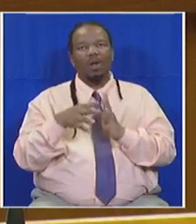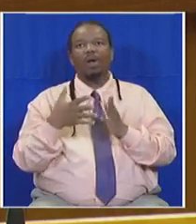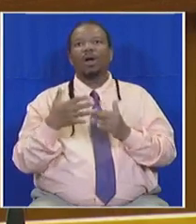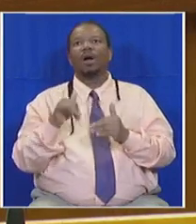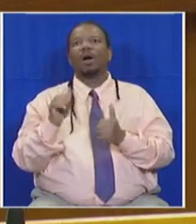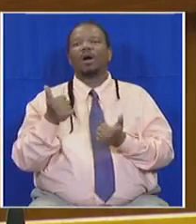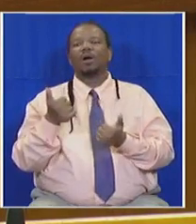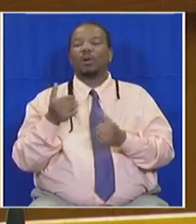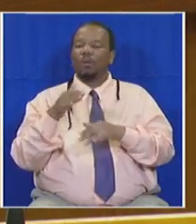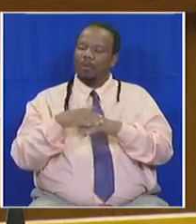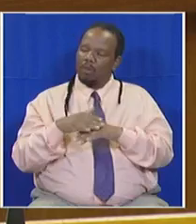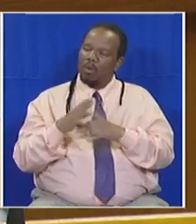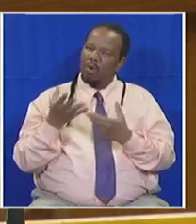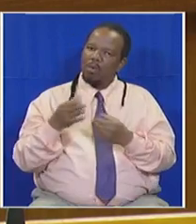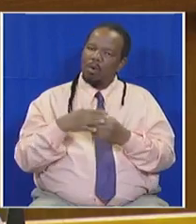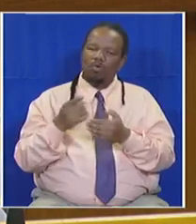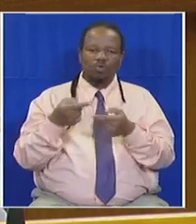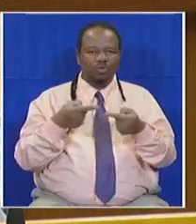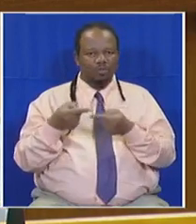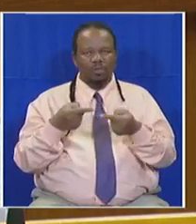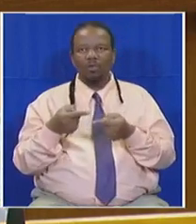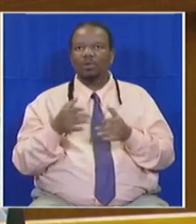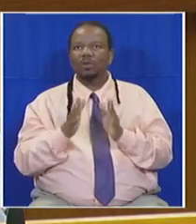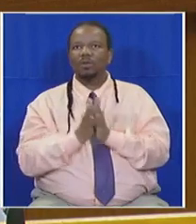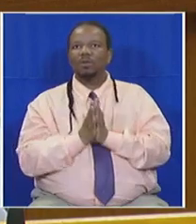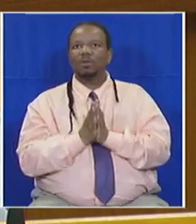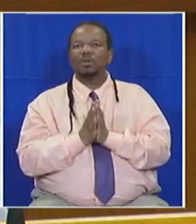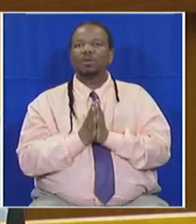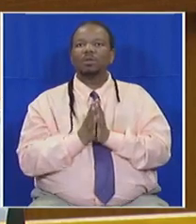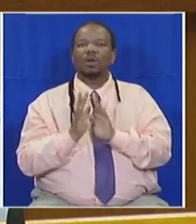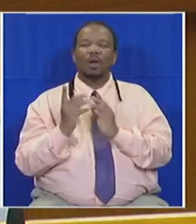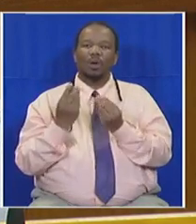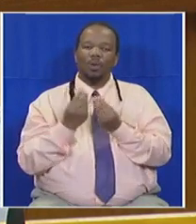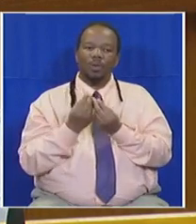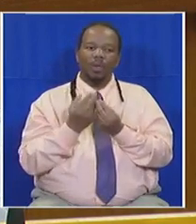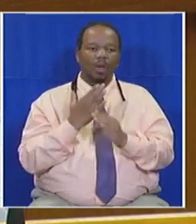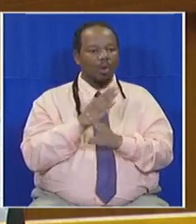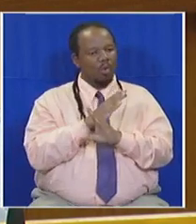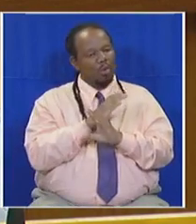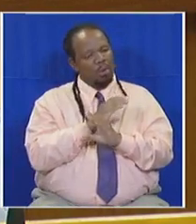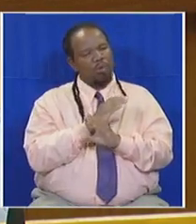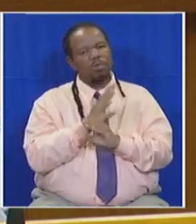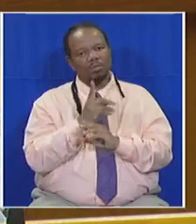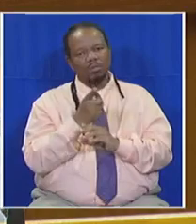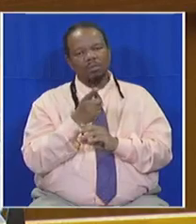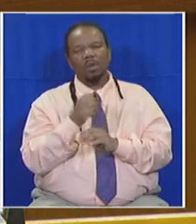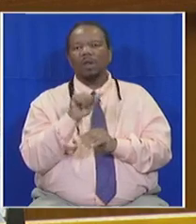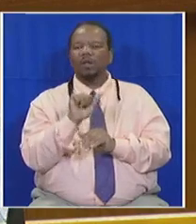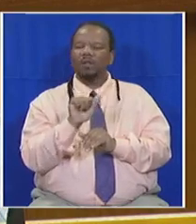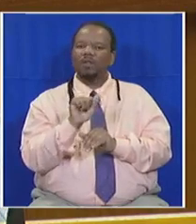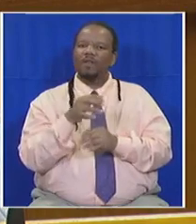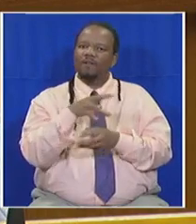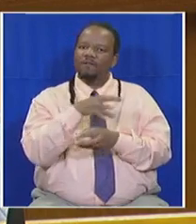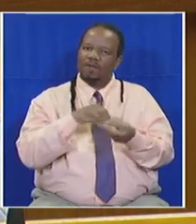debate, I, along with COPE, express our condolences to the family of the late Matlomo